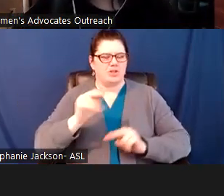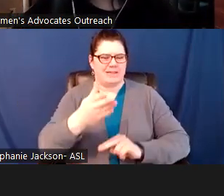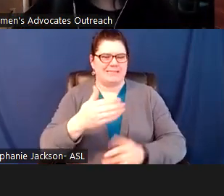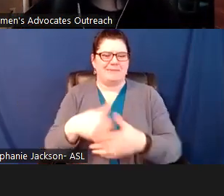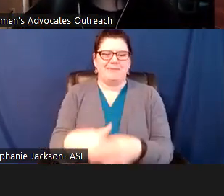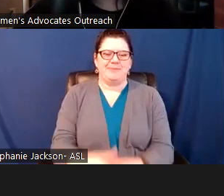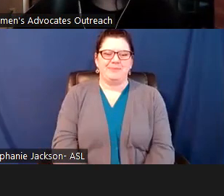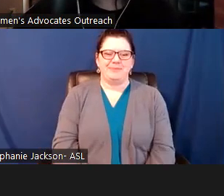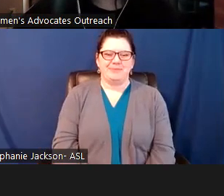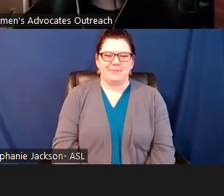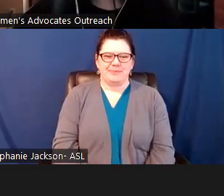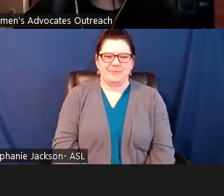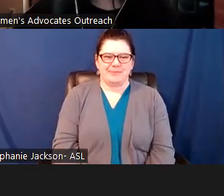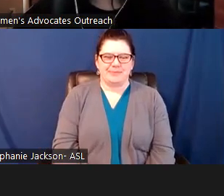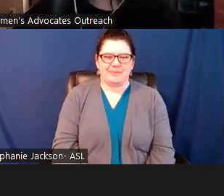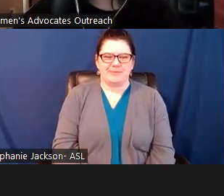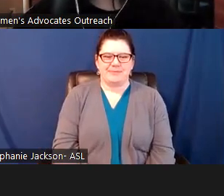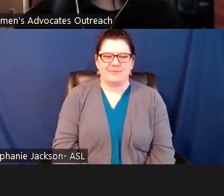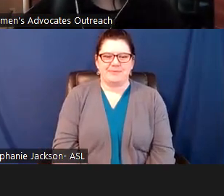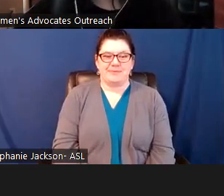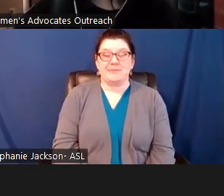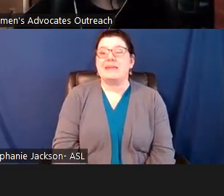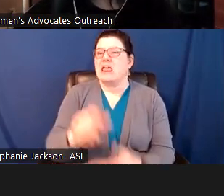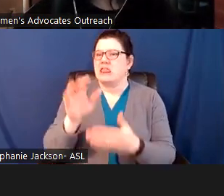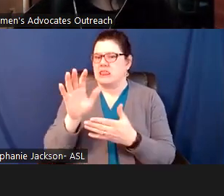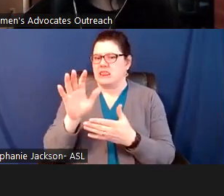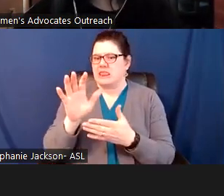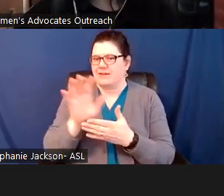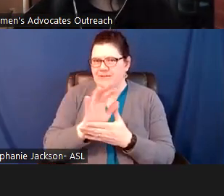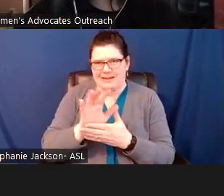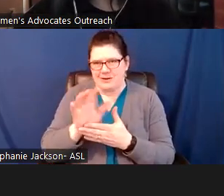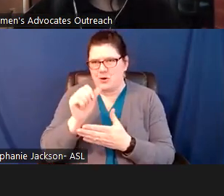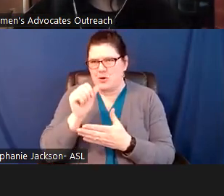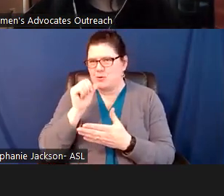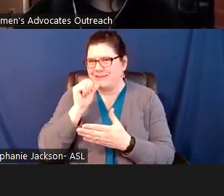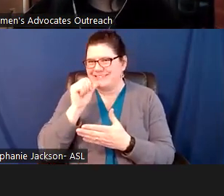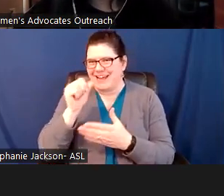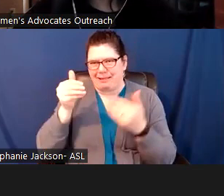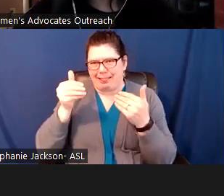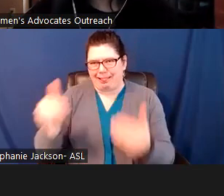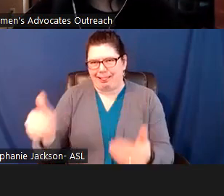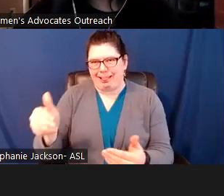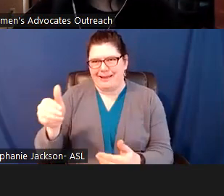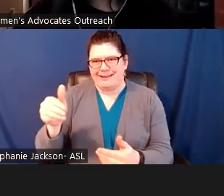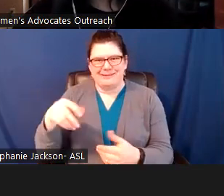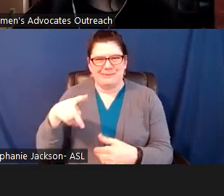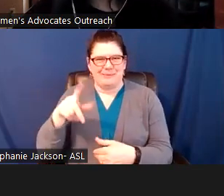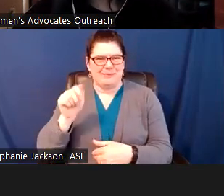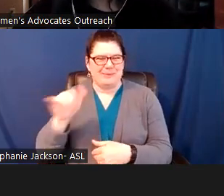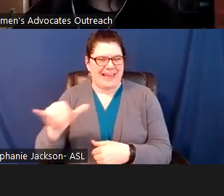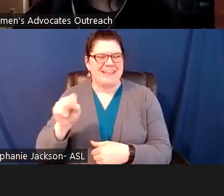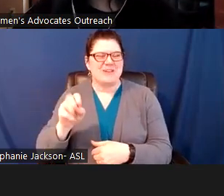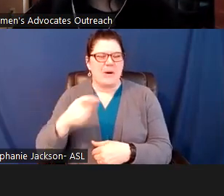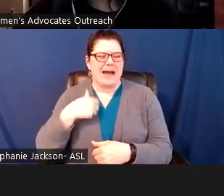video. And the video will not play on the webinar, so I am going to have